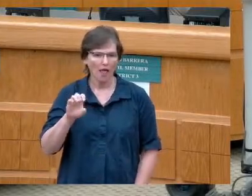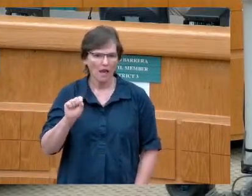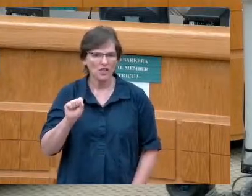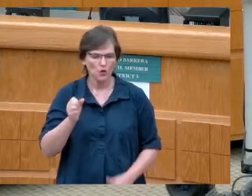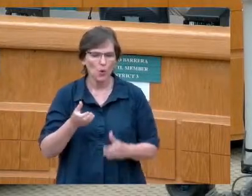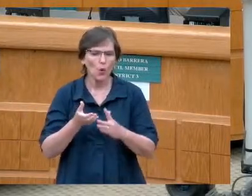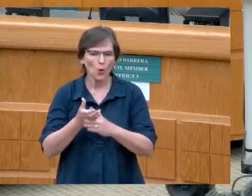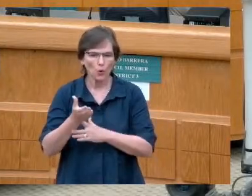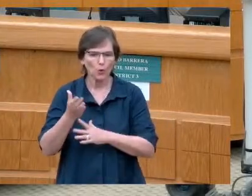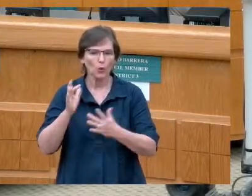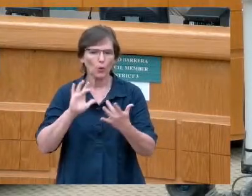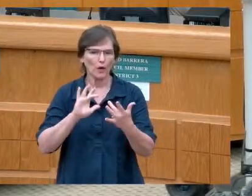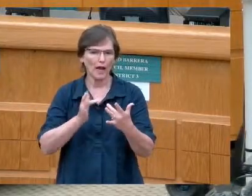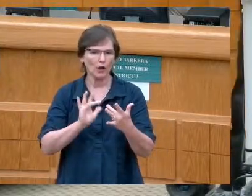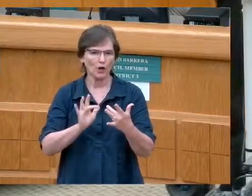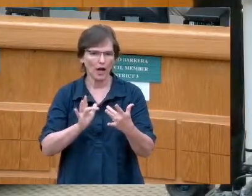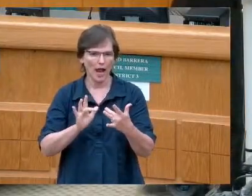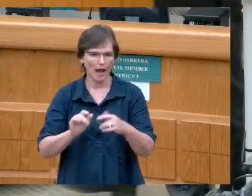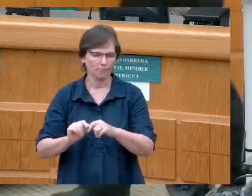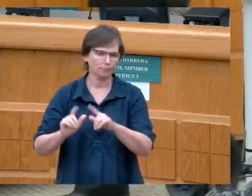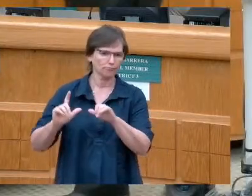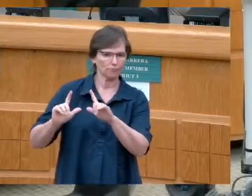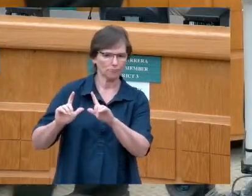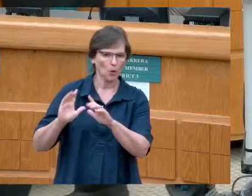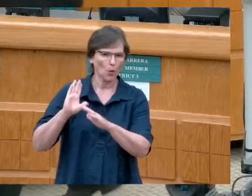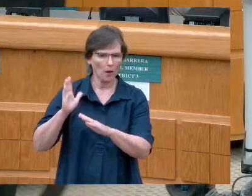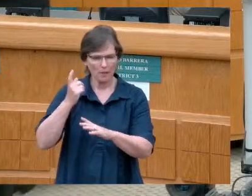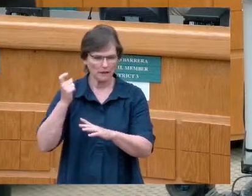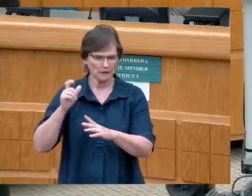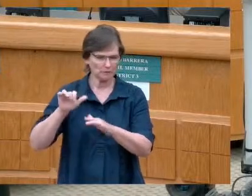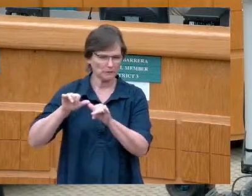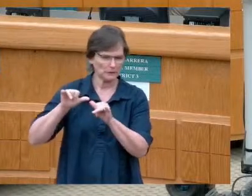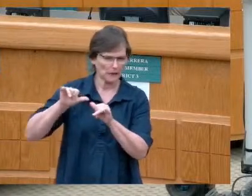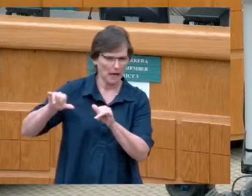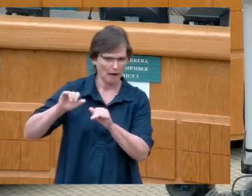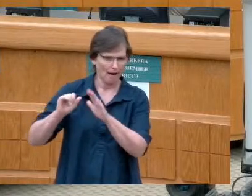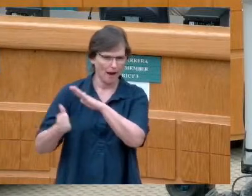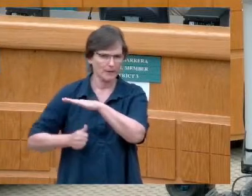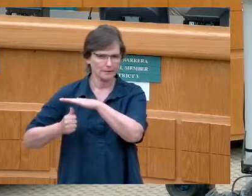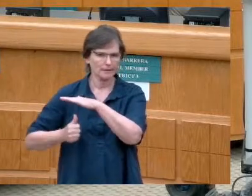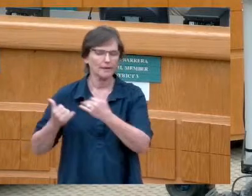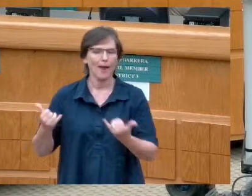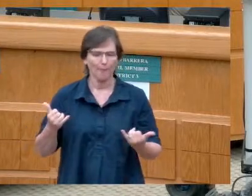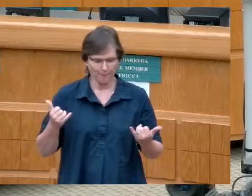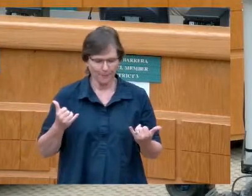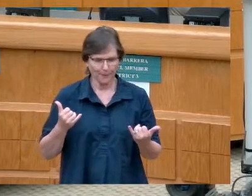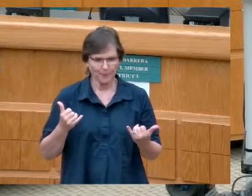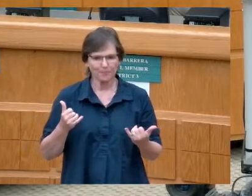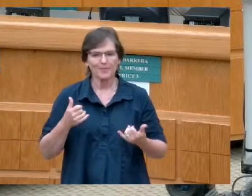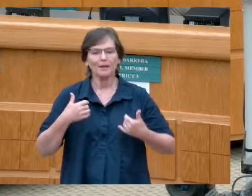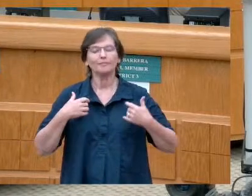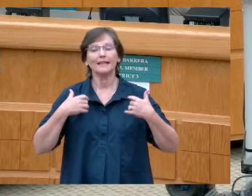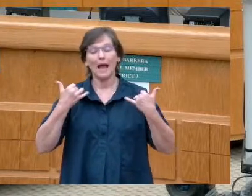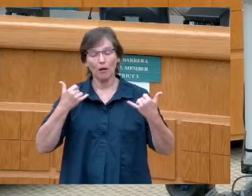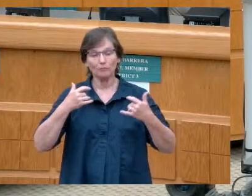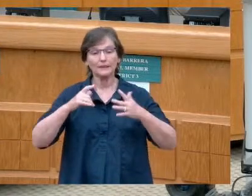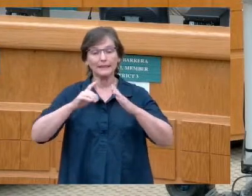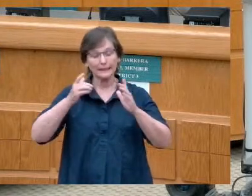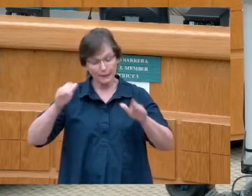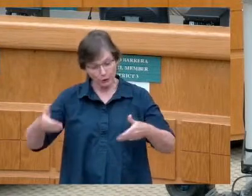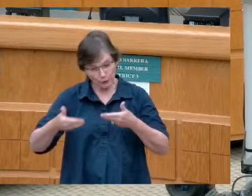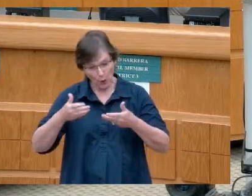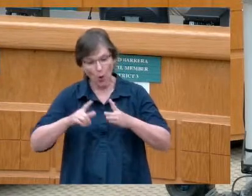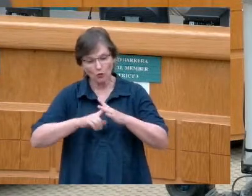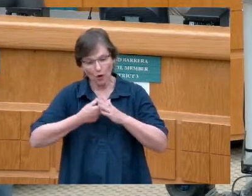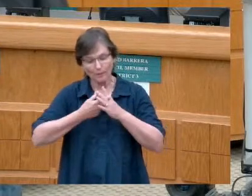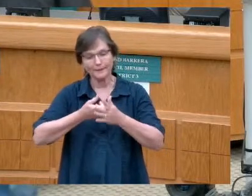Buenas tardes, iniciamos nuestra información diaria del COVID-19, vamos progresando pero lentamente. Continúen haciendo lo que están haciendo, el gerente de la